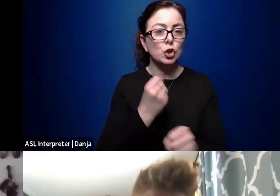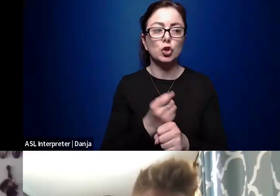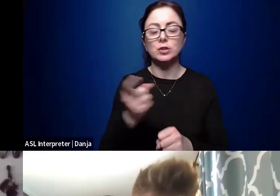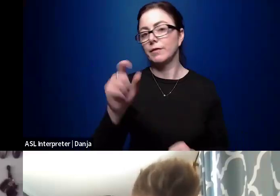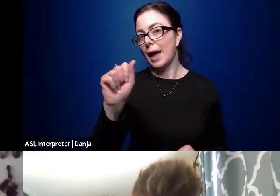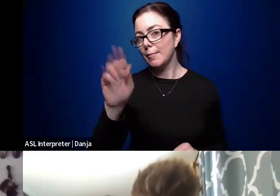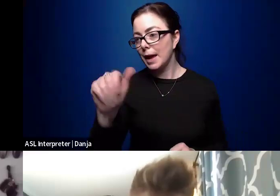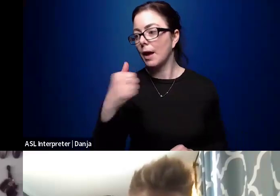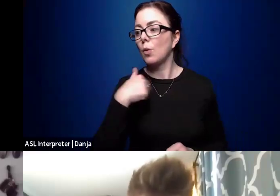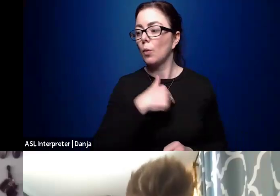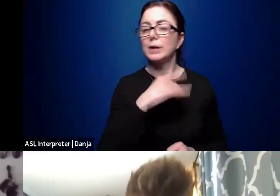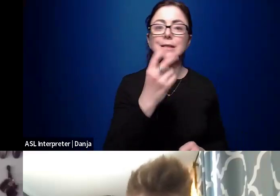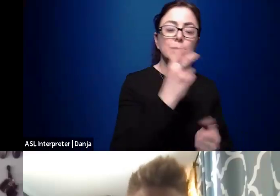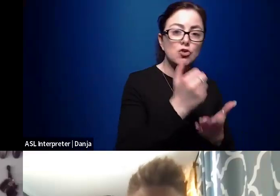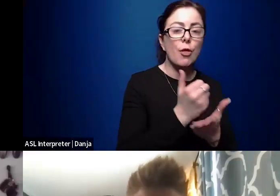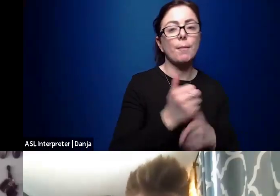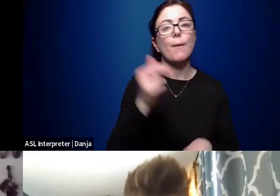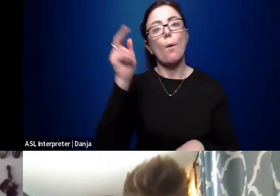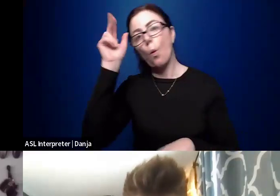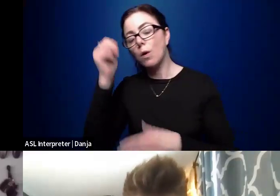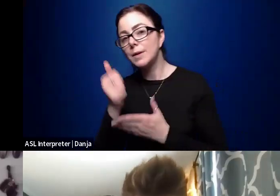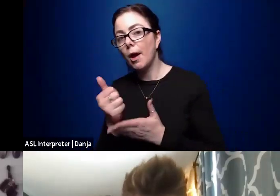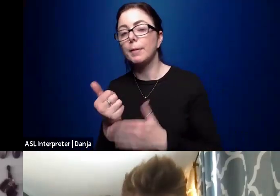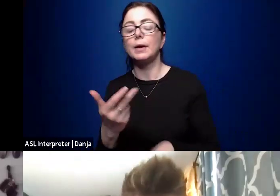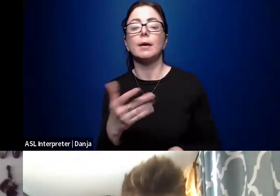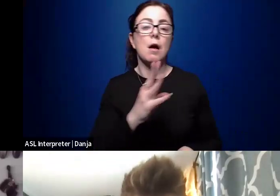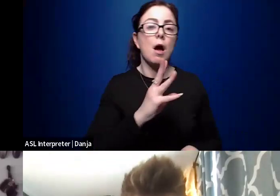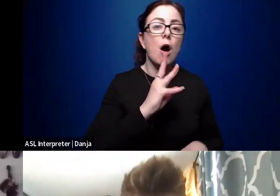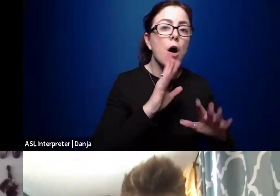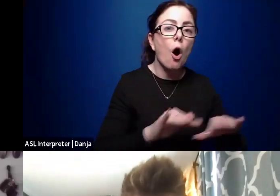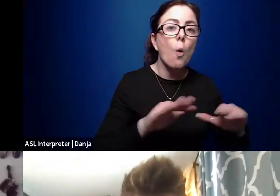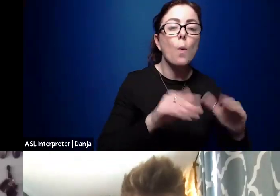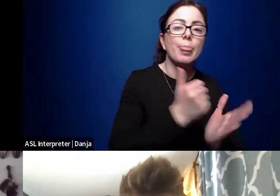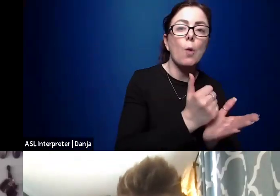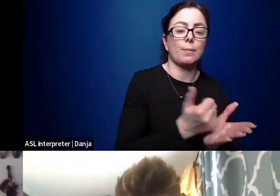did speech therapy, horse therapy, aqua therapy, anything you can imagine we